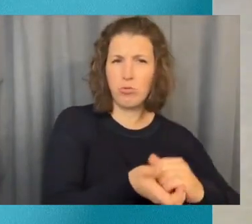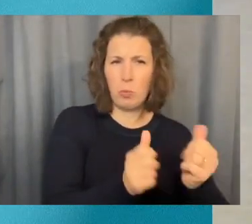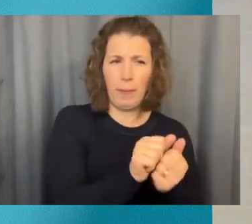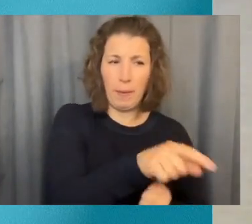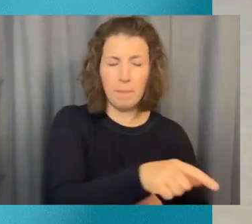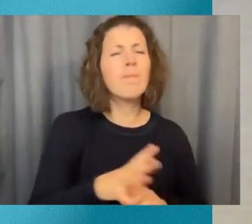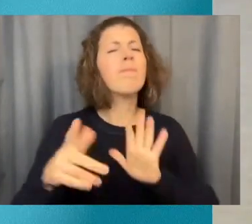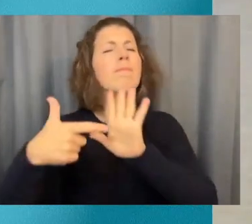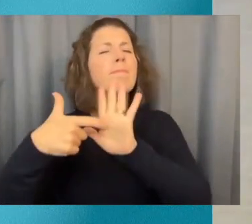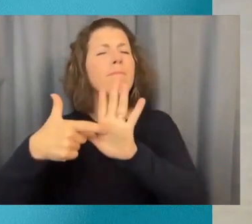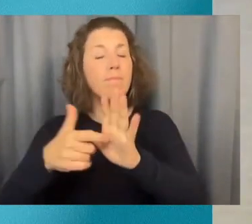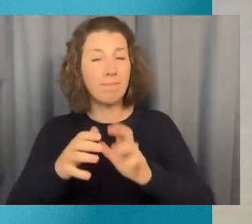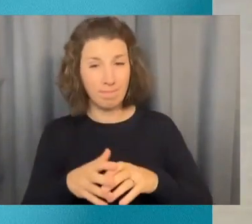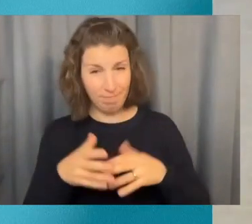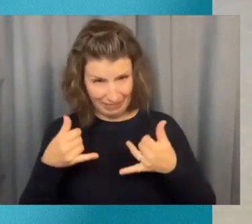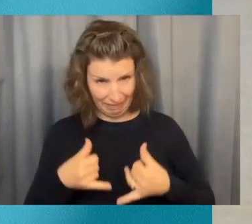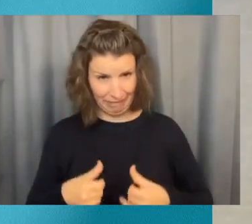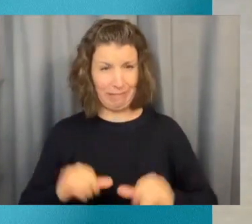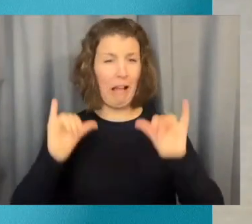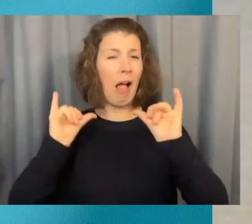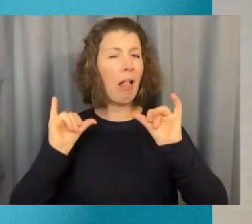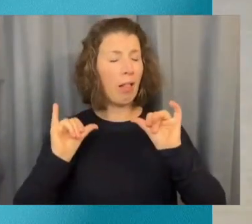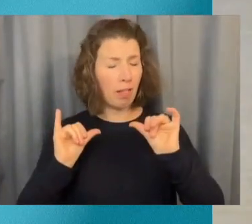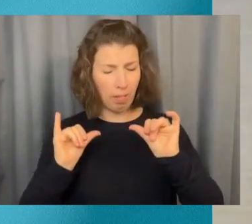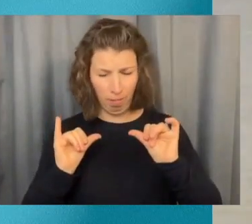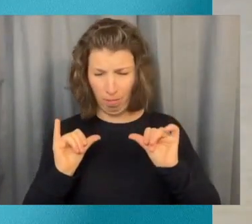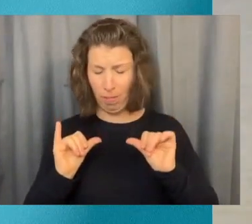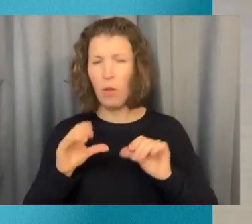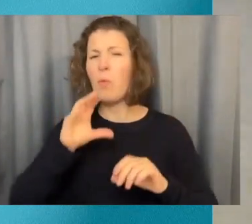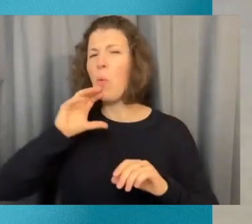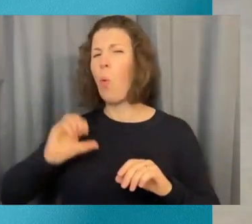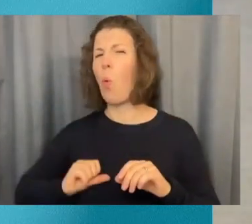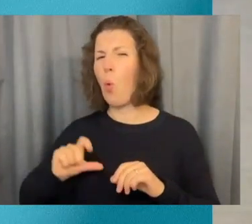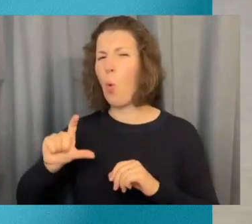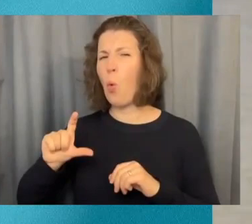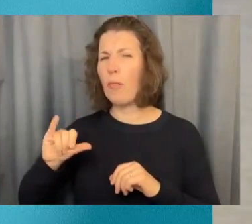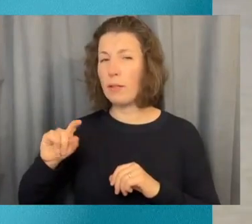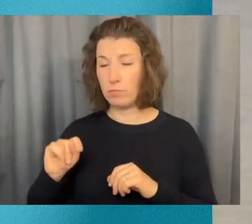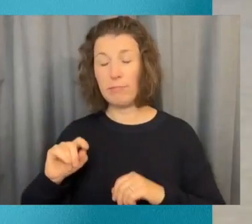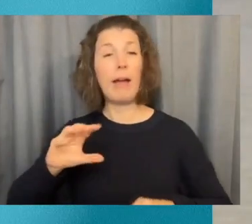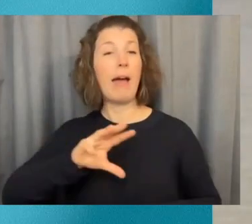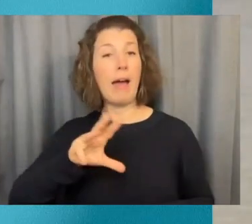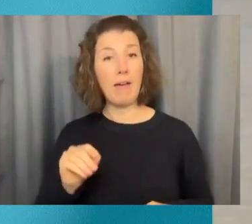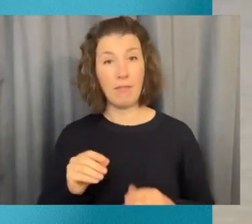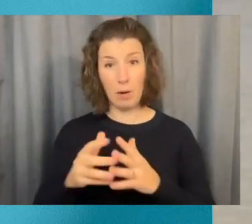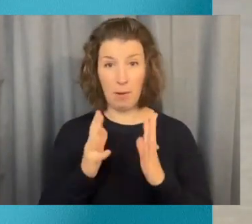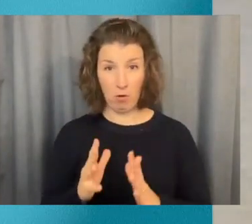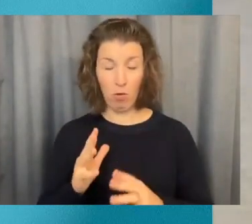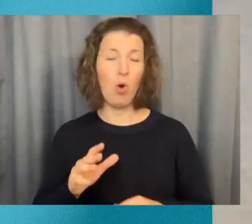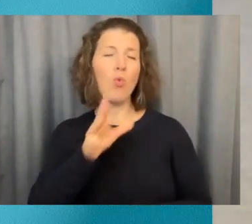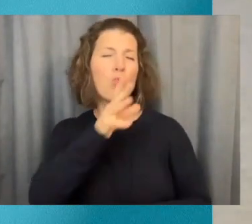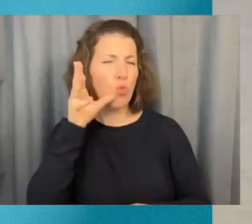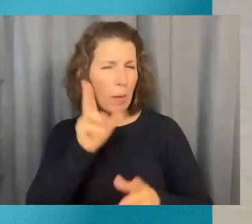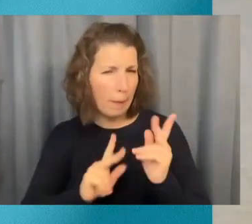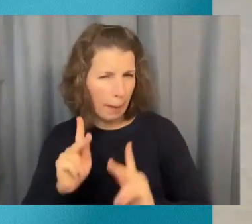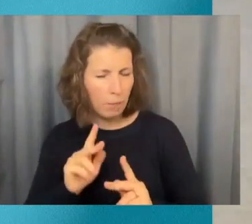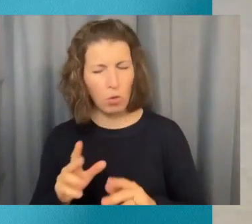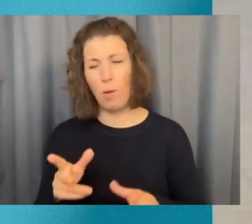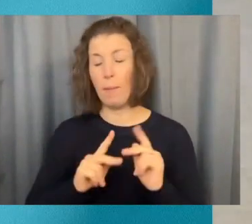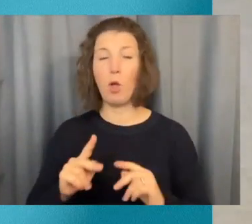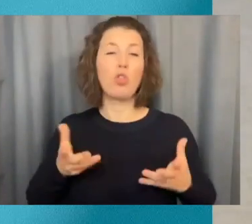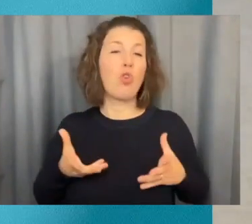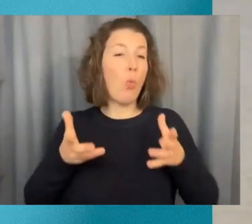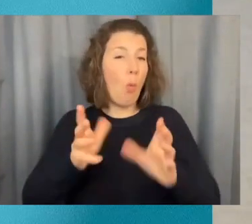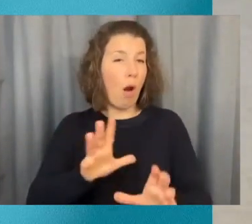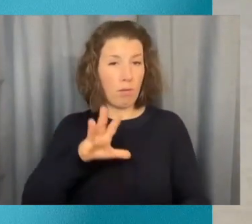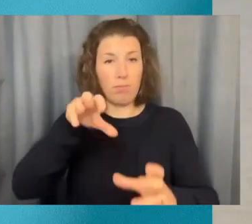It still exists in the old literature that, for example, African Americans or people, rural people, don't want to participate in clinical